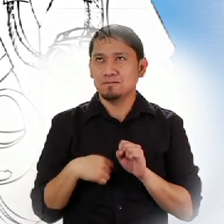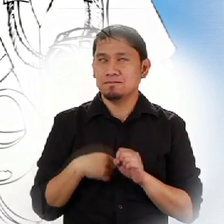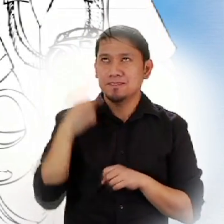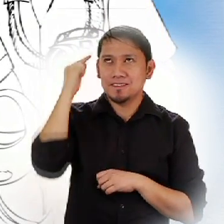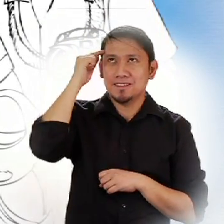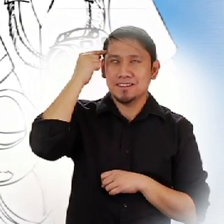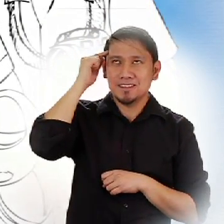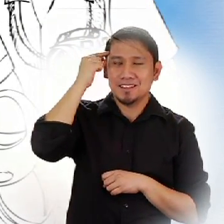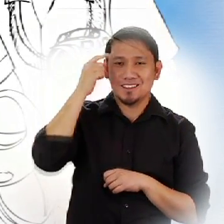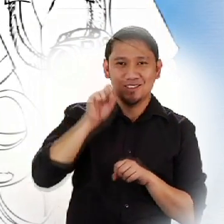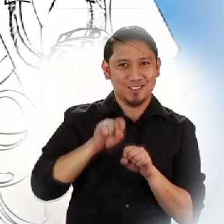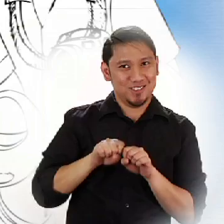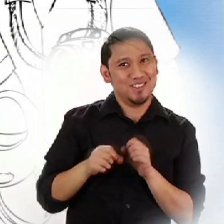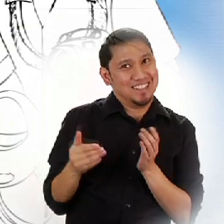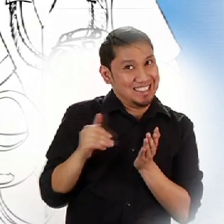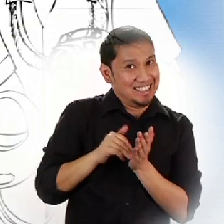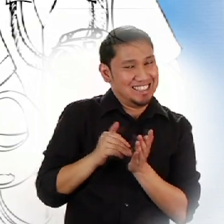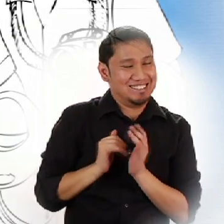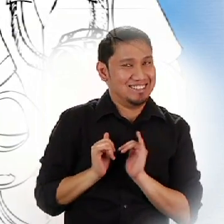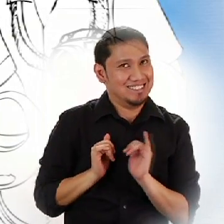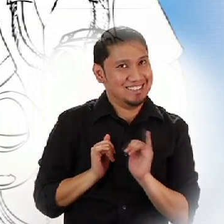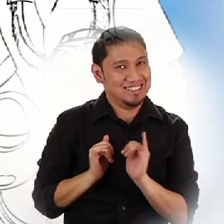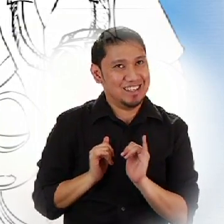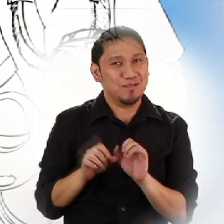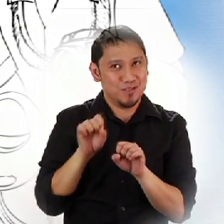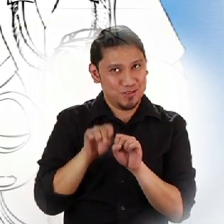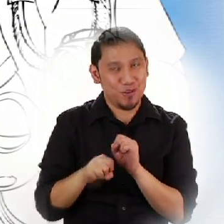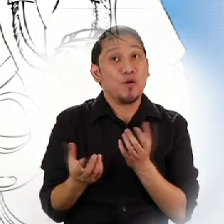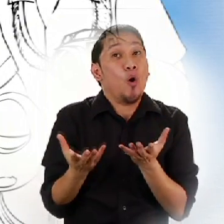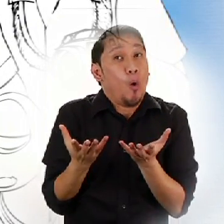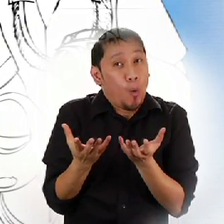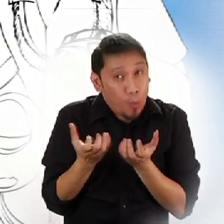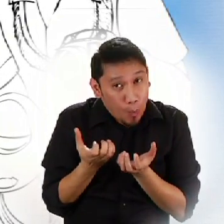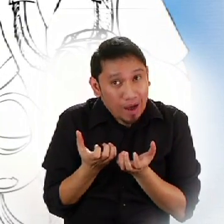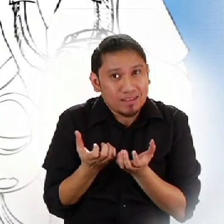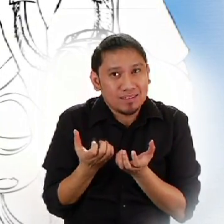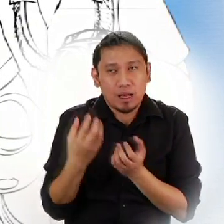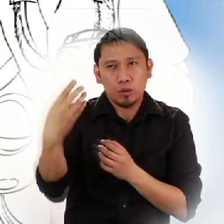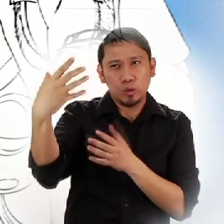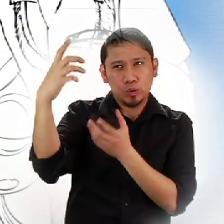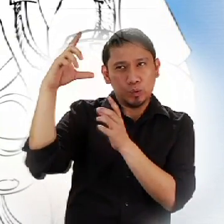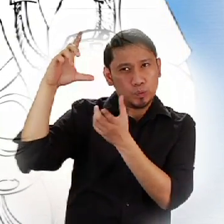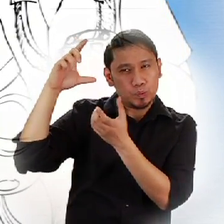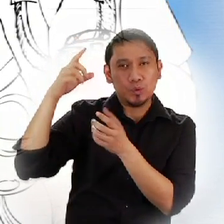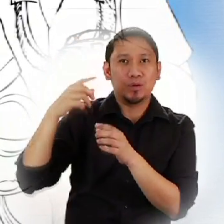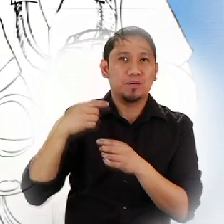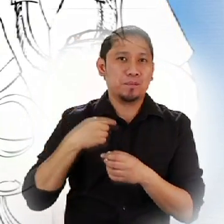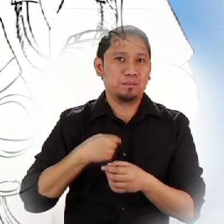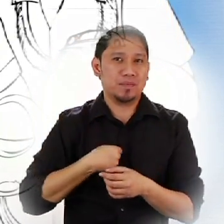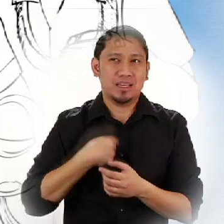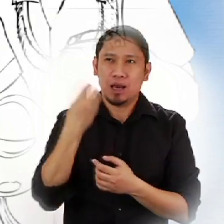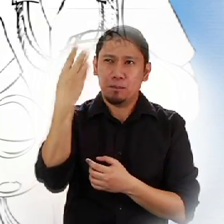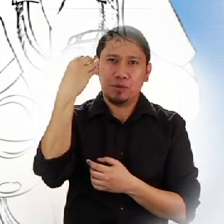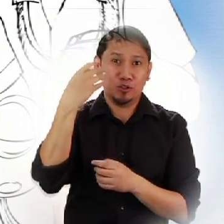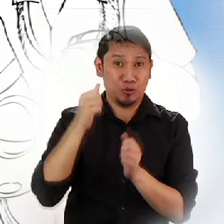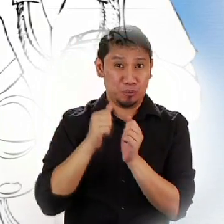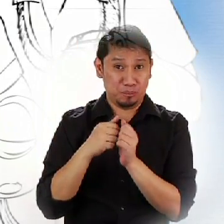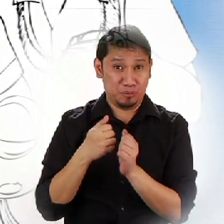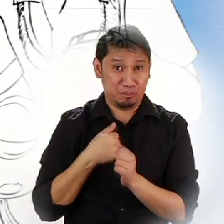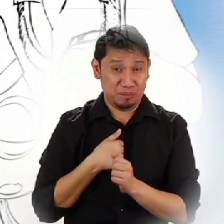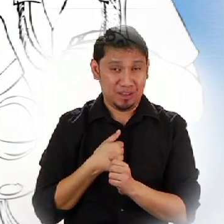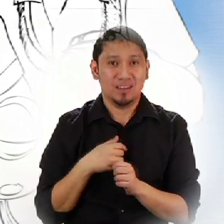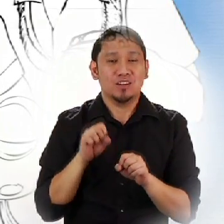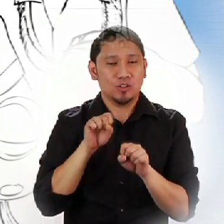back of my mind, I said, here we go again. They want a photo of me.